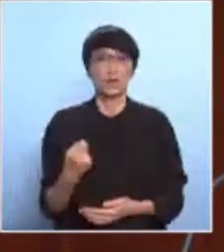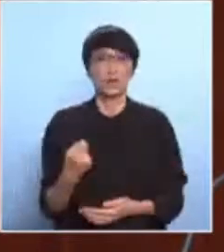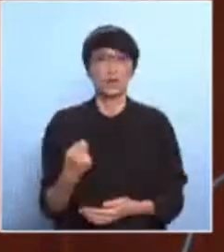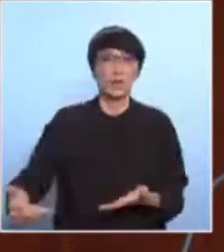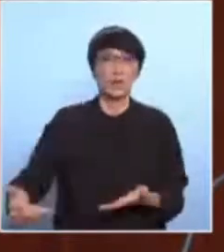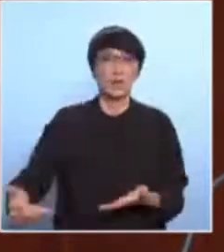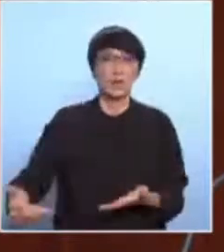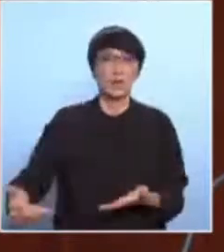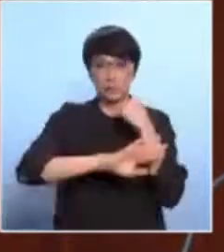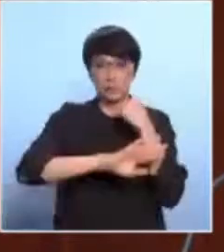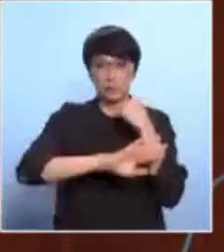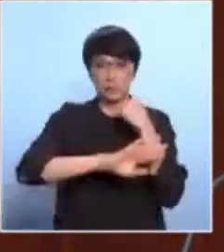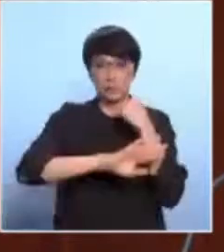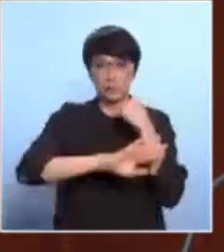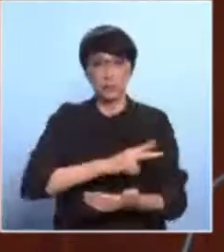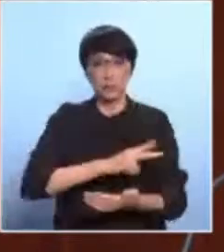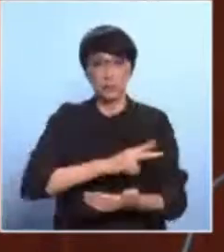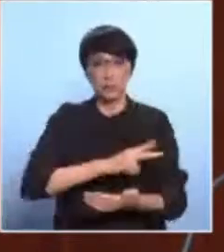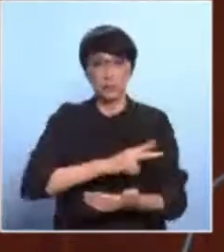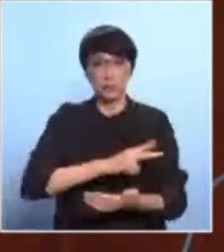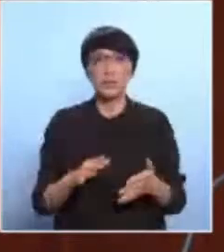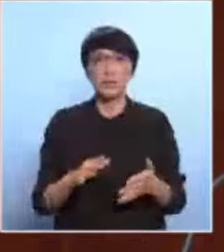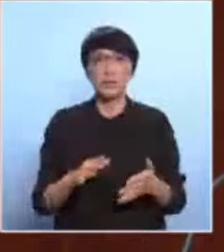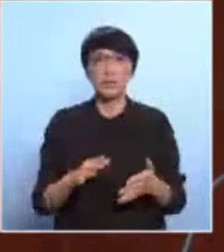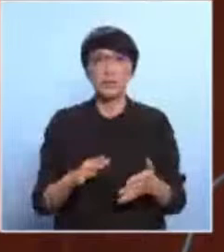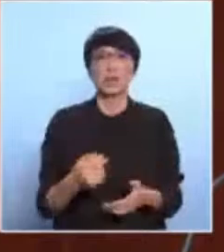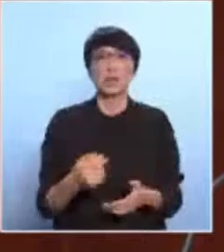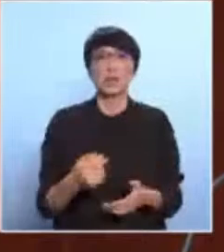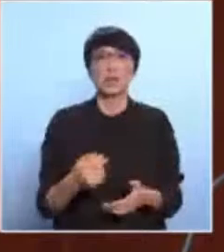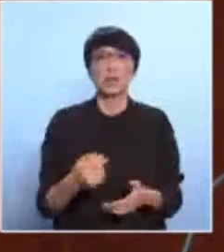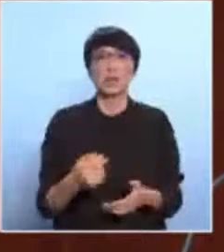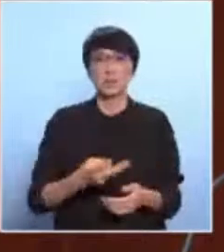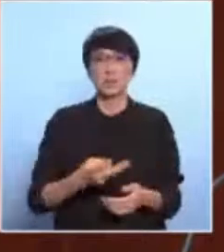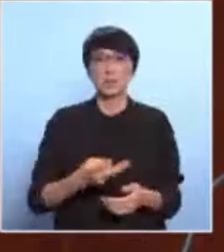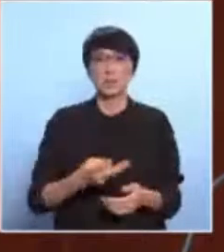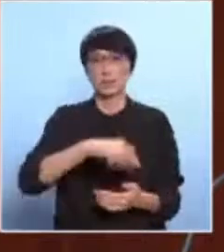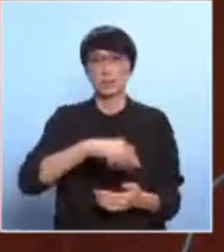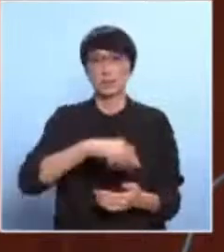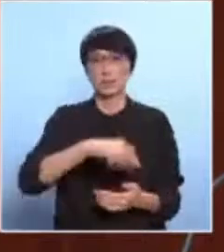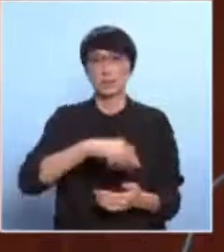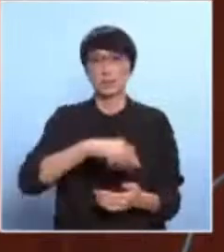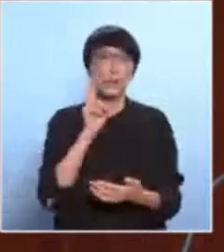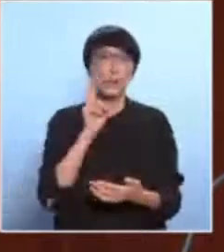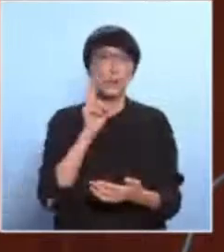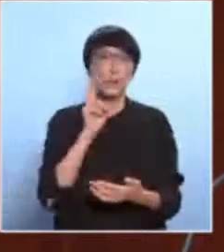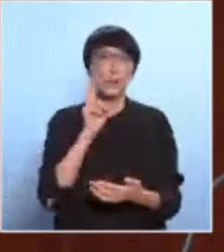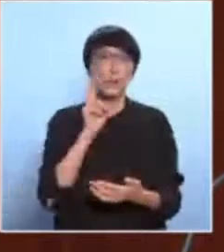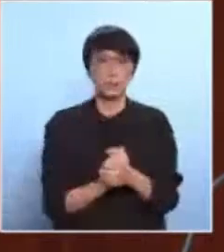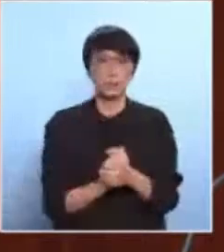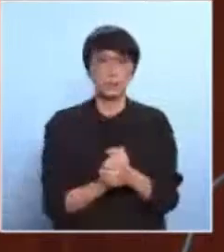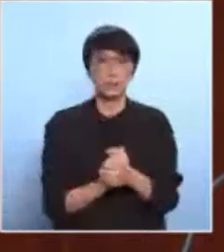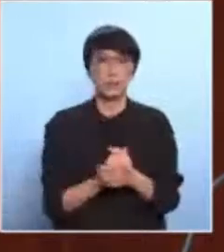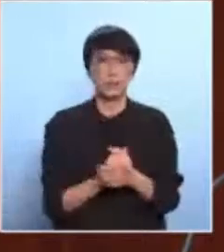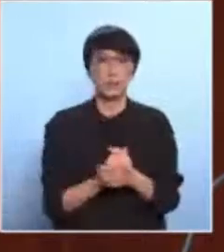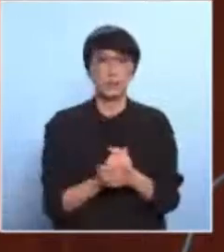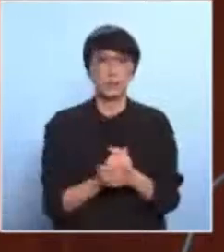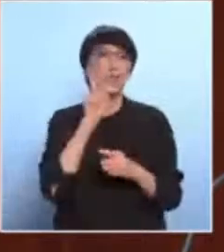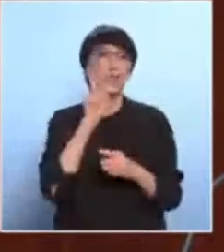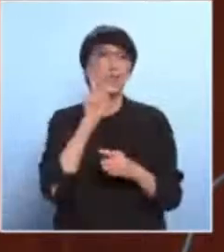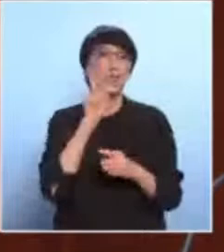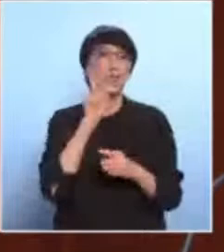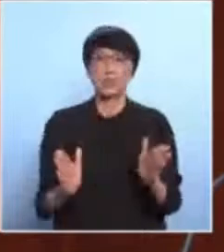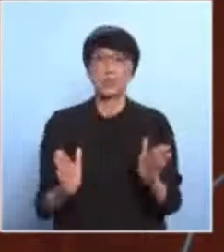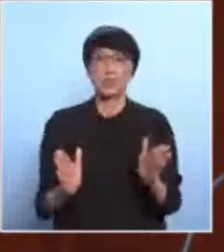the government will introduce more administrative measures to simplify procedures, for example, to complete straightforward title